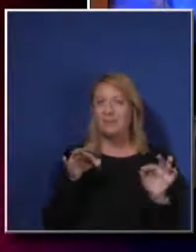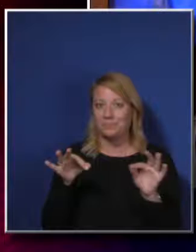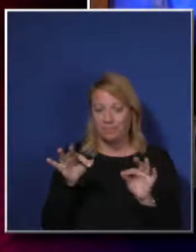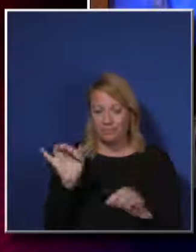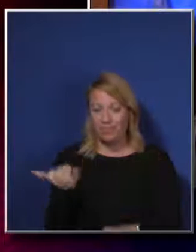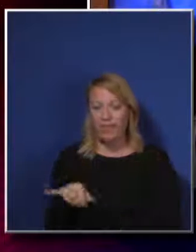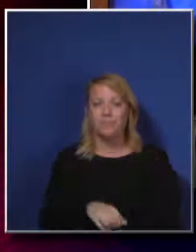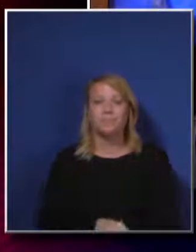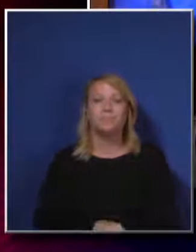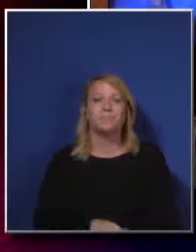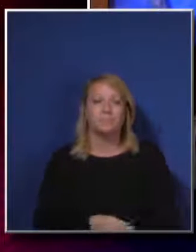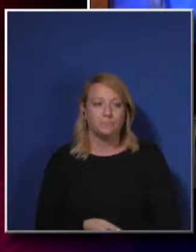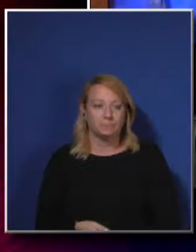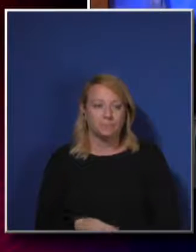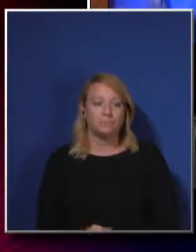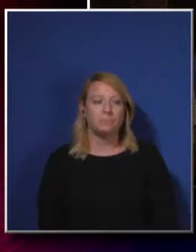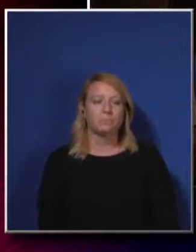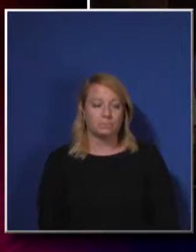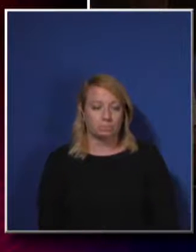Any additional items?